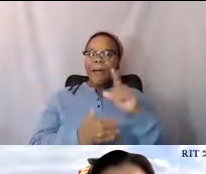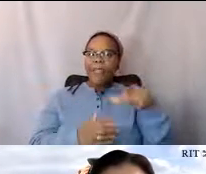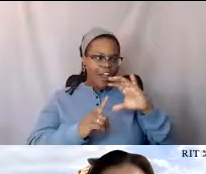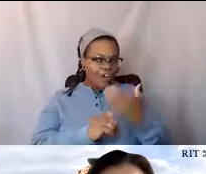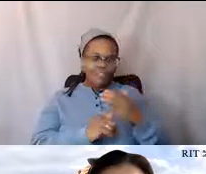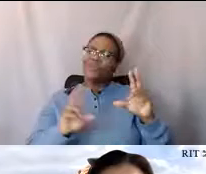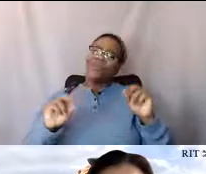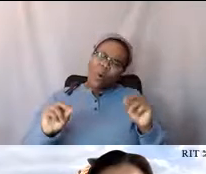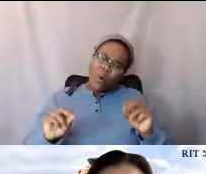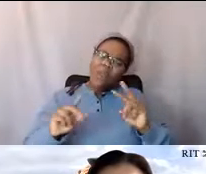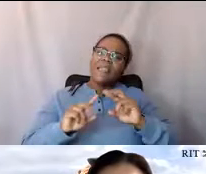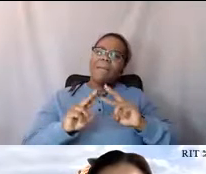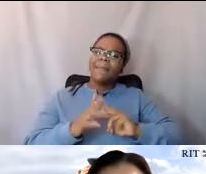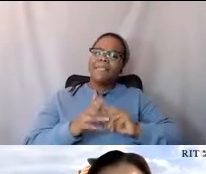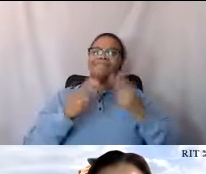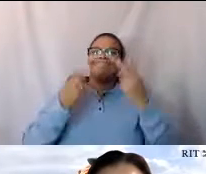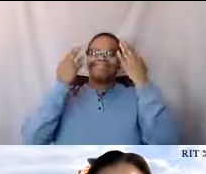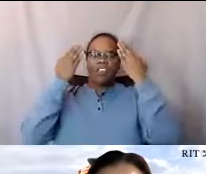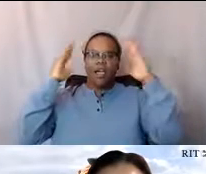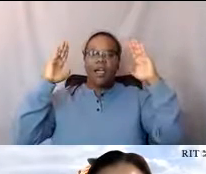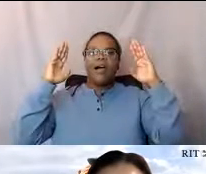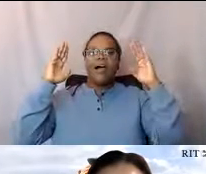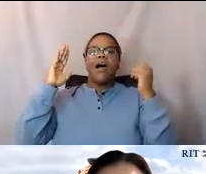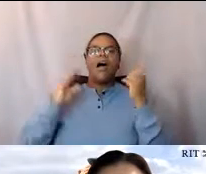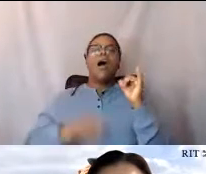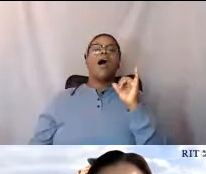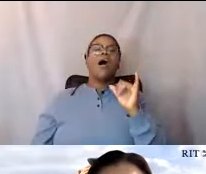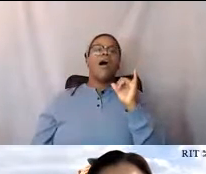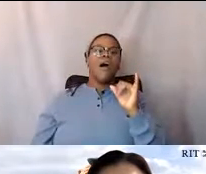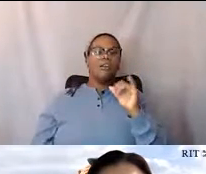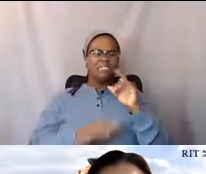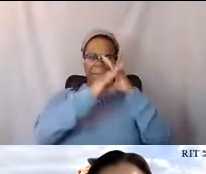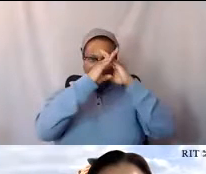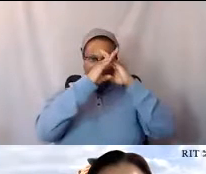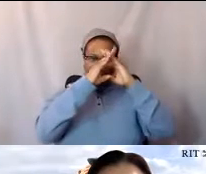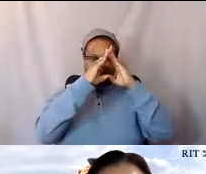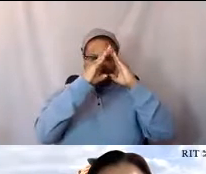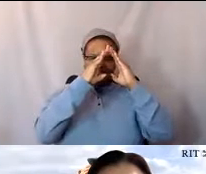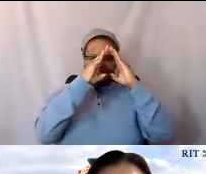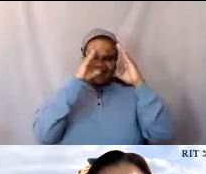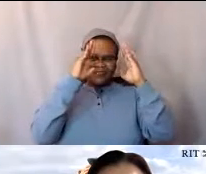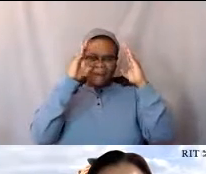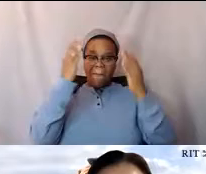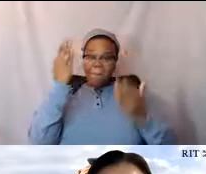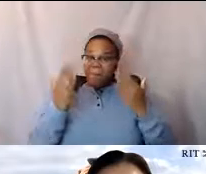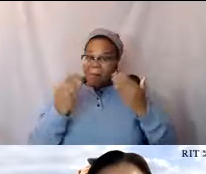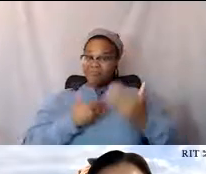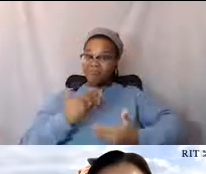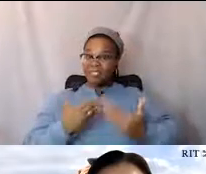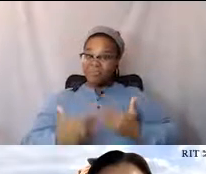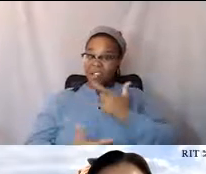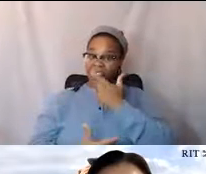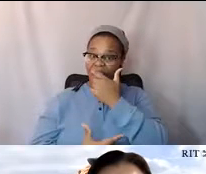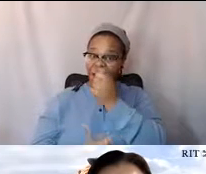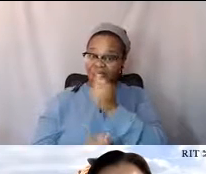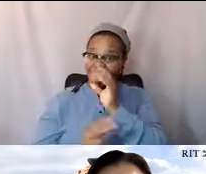It'll just open a little crack in that wall that a little bit of light will come from, and then probably you'll be fascinated and you just want to jump